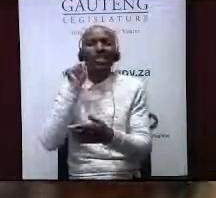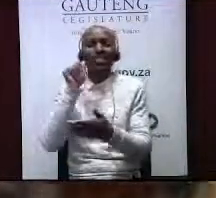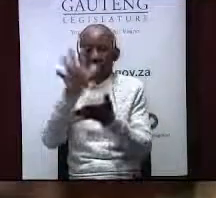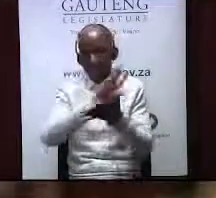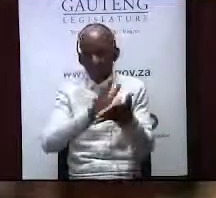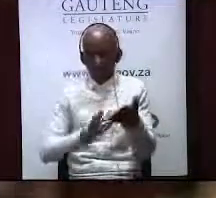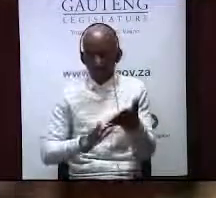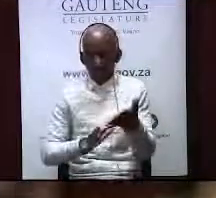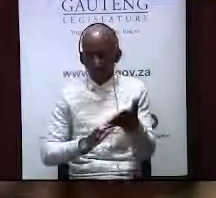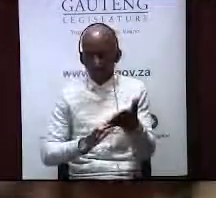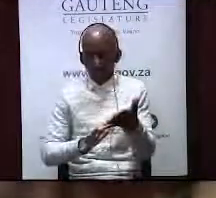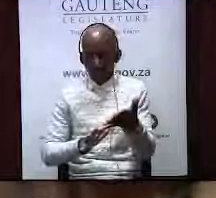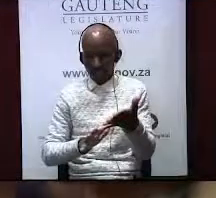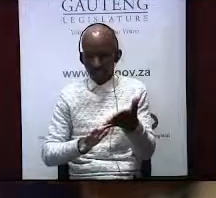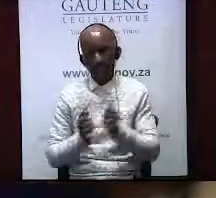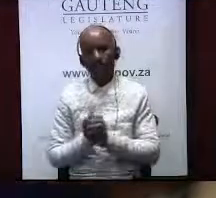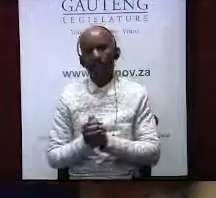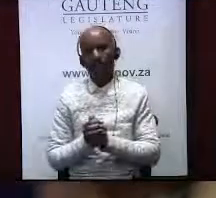story.